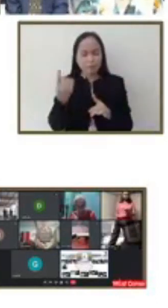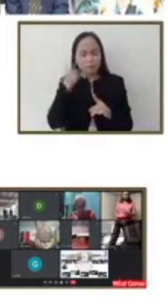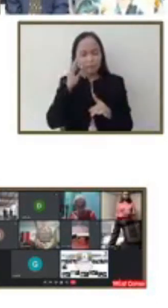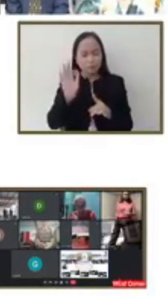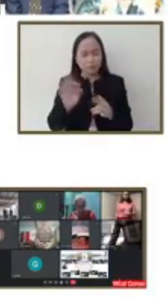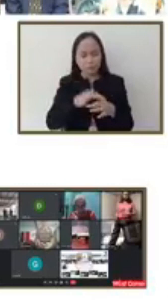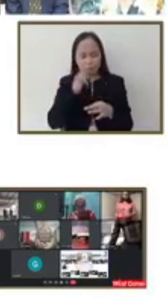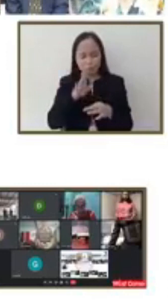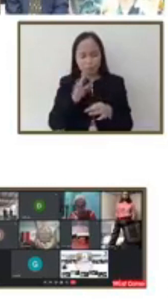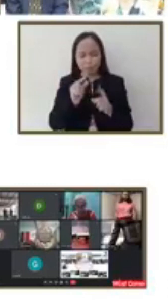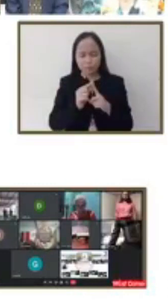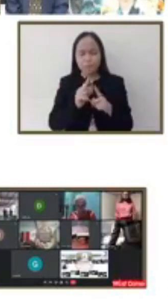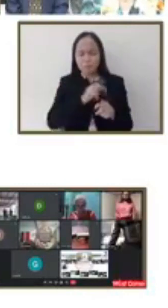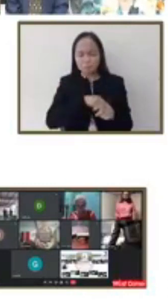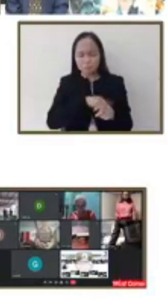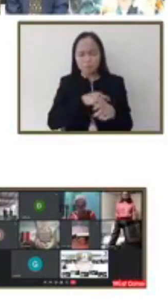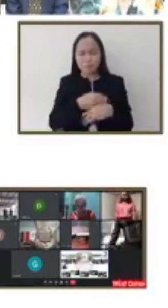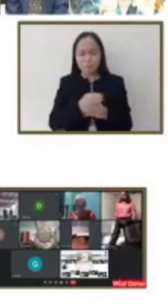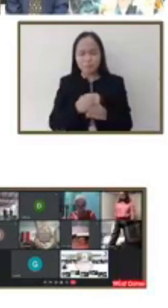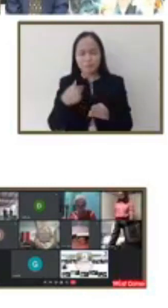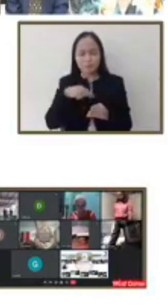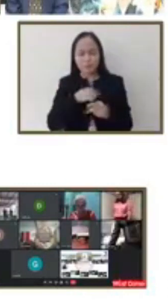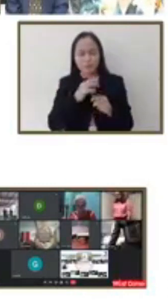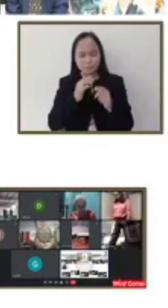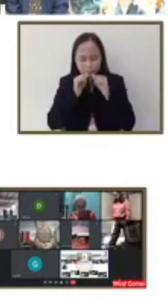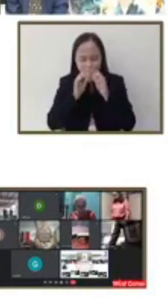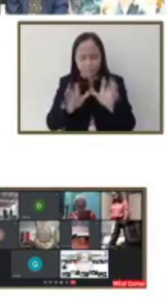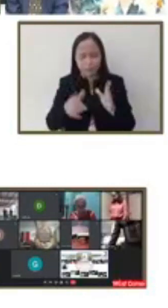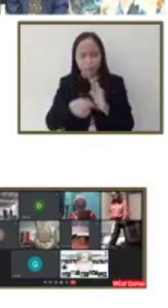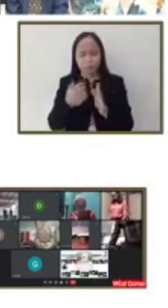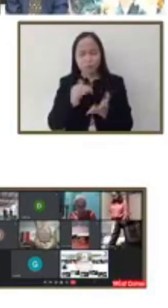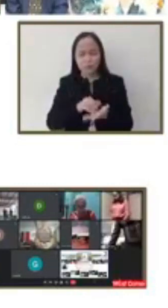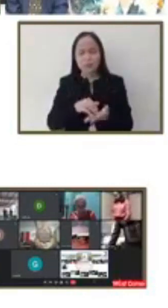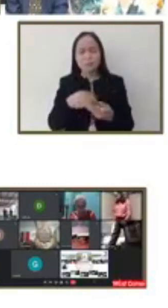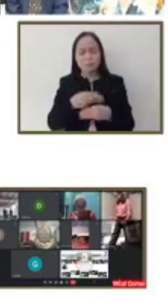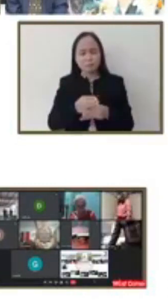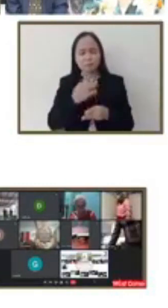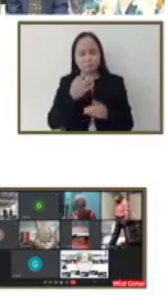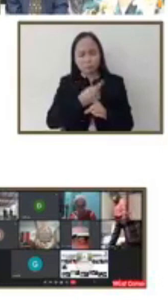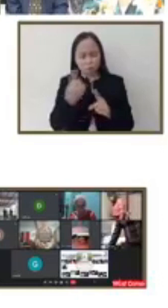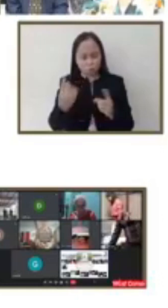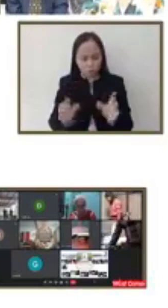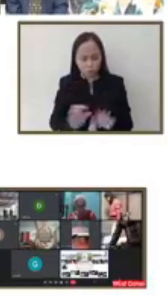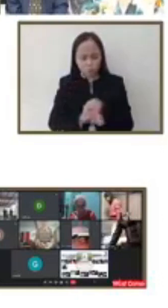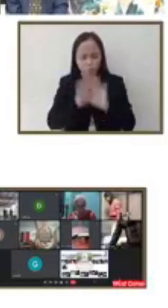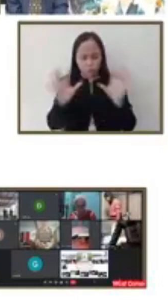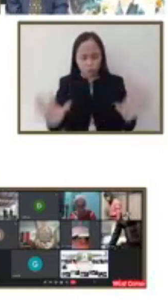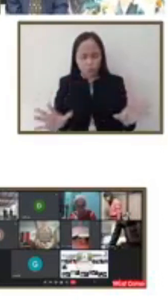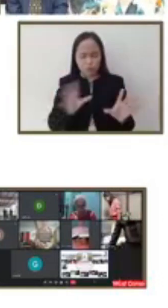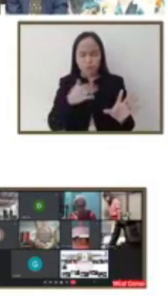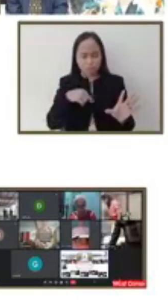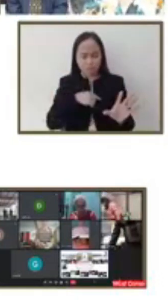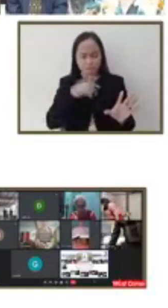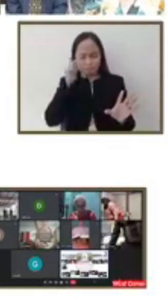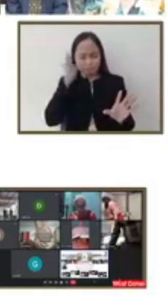word. Please, make me a blessing once again to your people. Lahat po ay gawin niyo pong maliwanag at naway maidala ko po